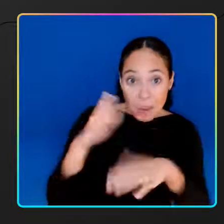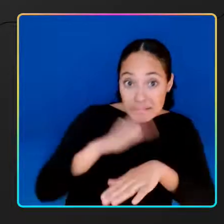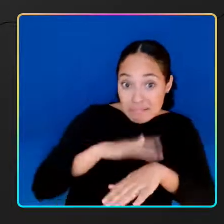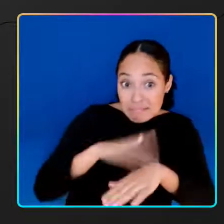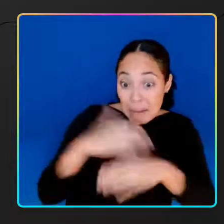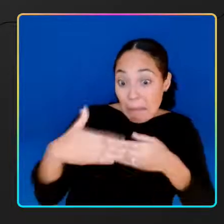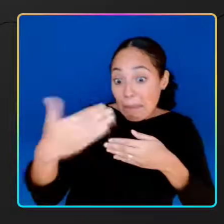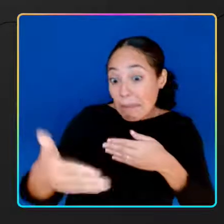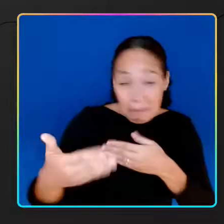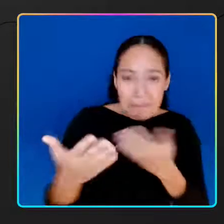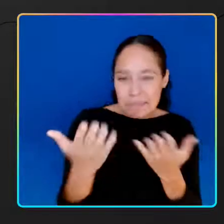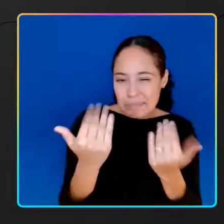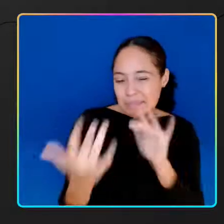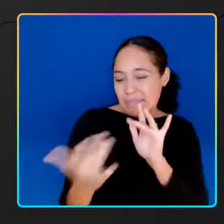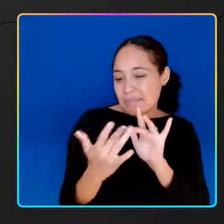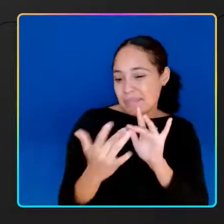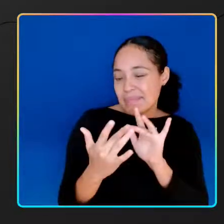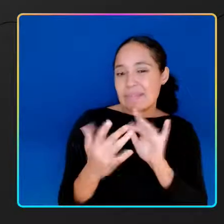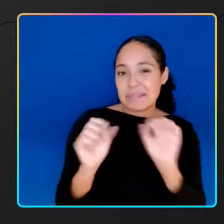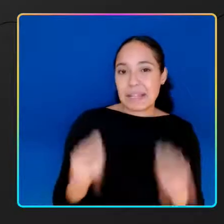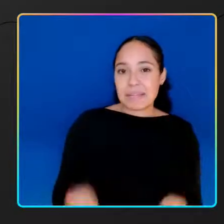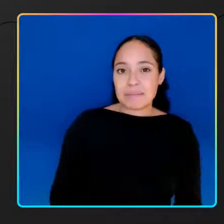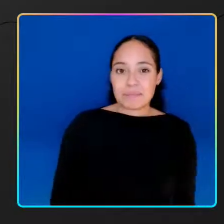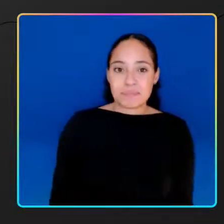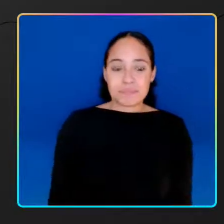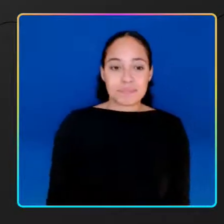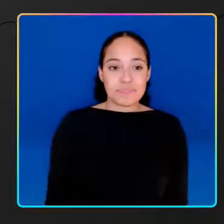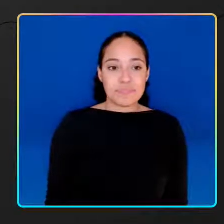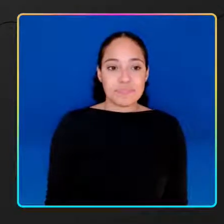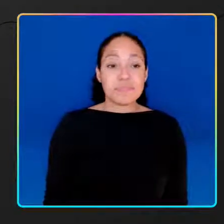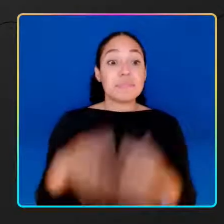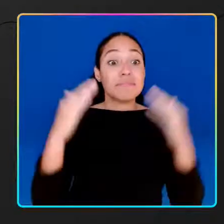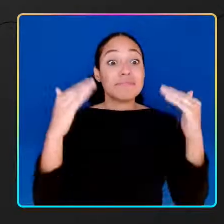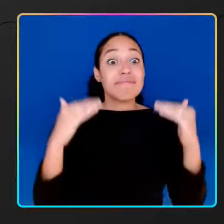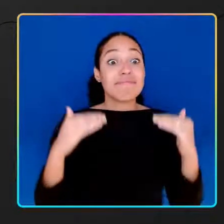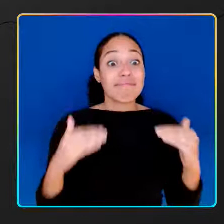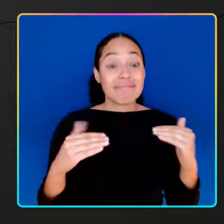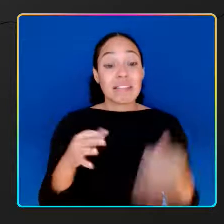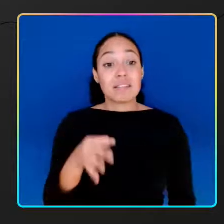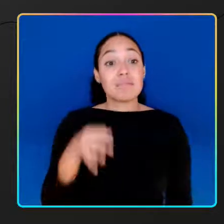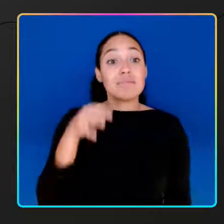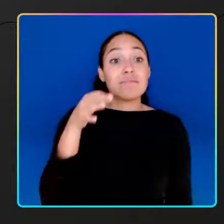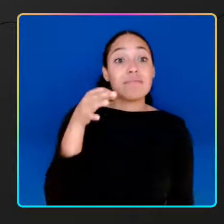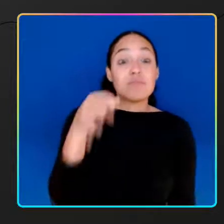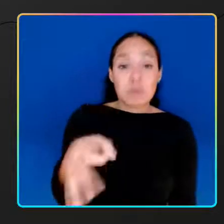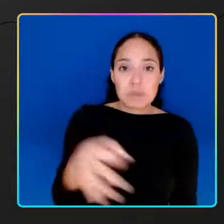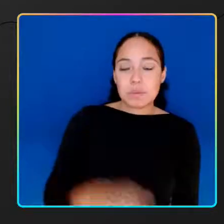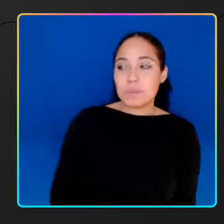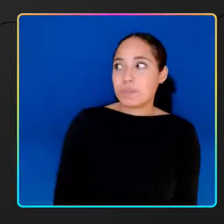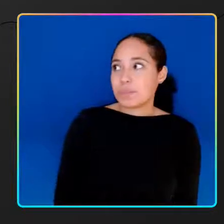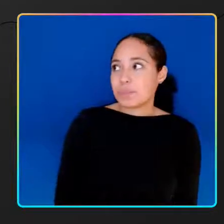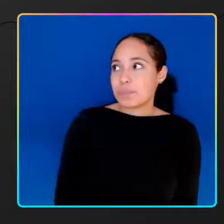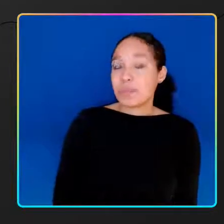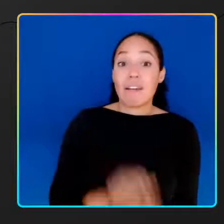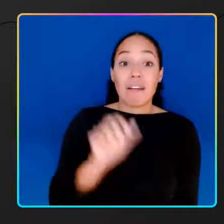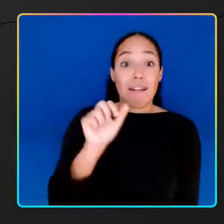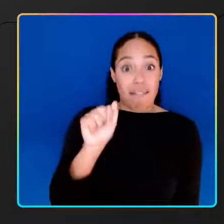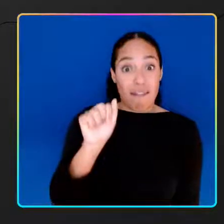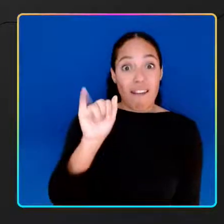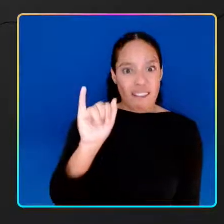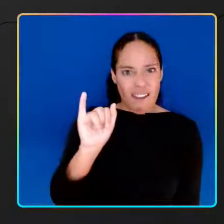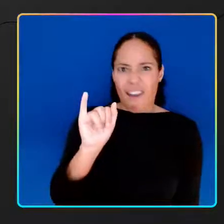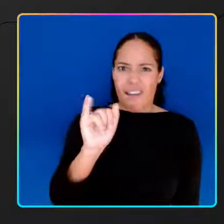So the next question, we're doing really well. We're getting through our questions. What area of AI is on your list to skill up